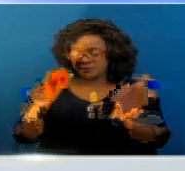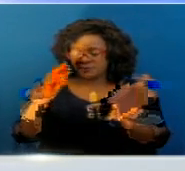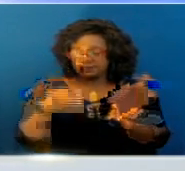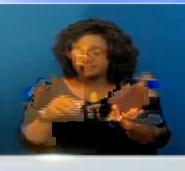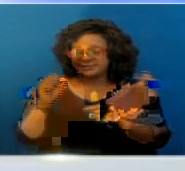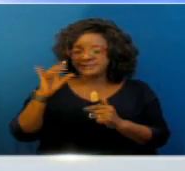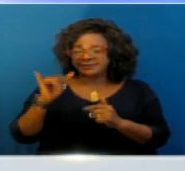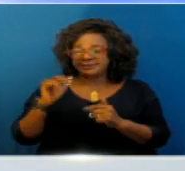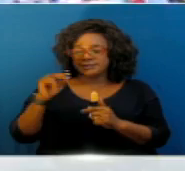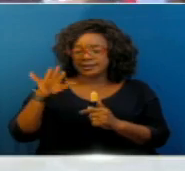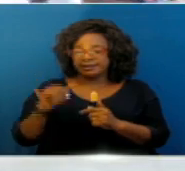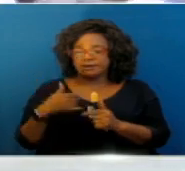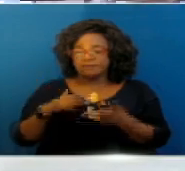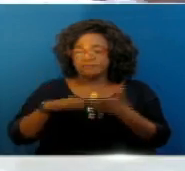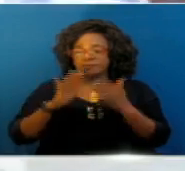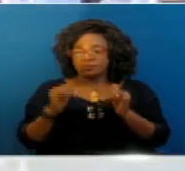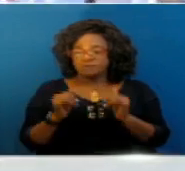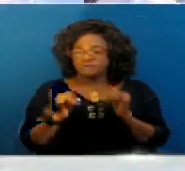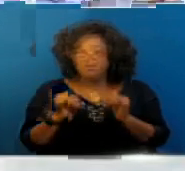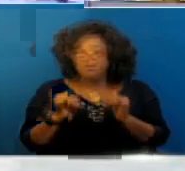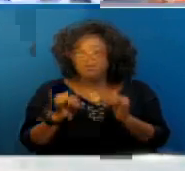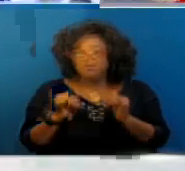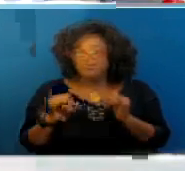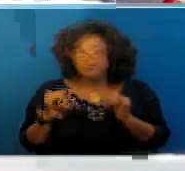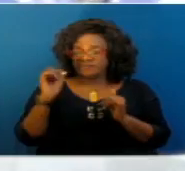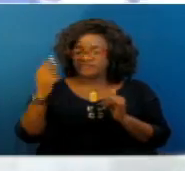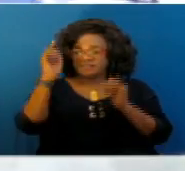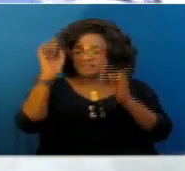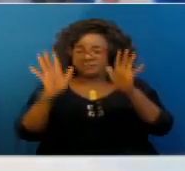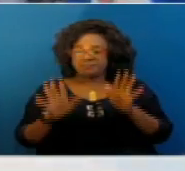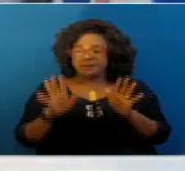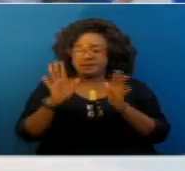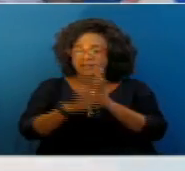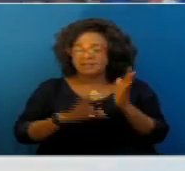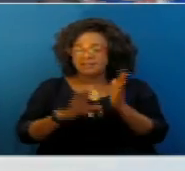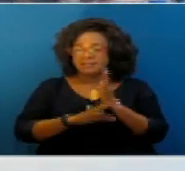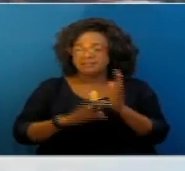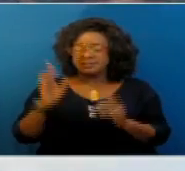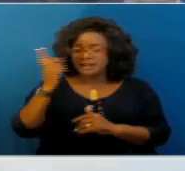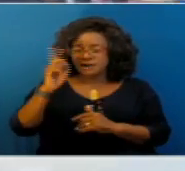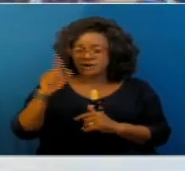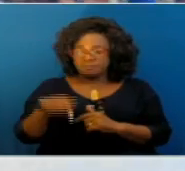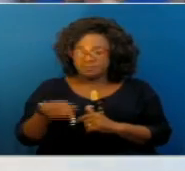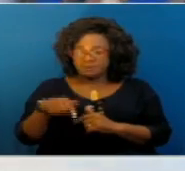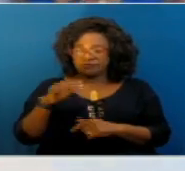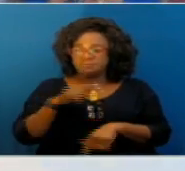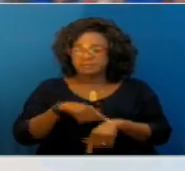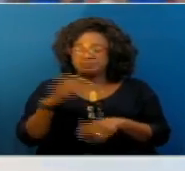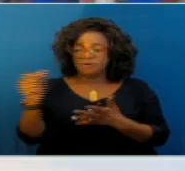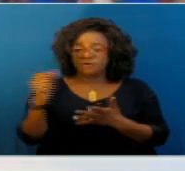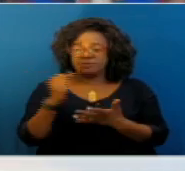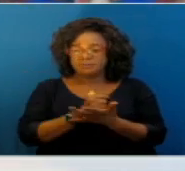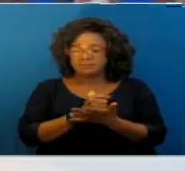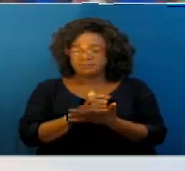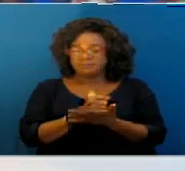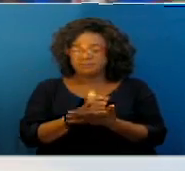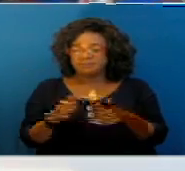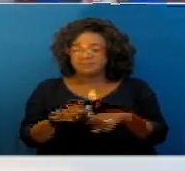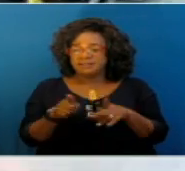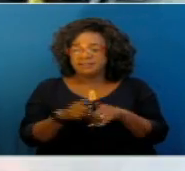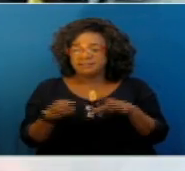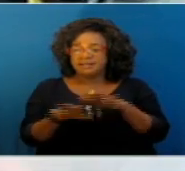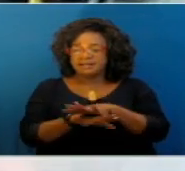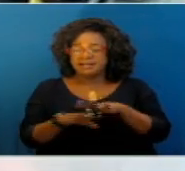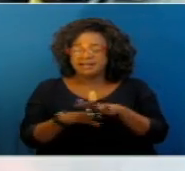more. In her first campaign in the country's capital, Nairobi, since her nomination as Raila Odinga's running